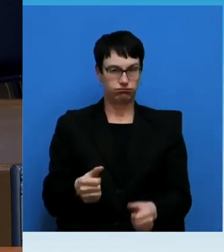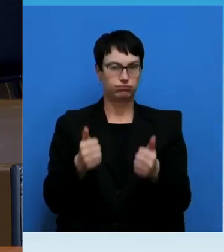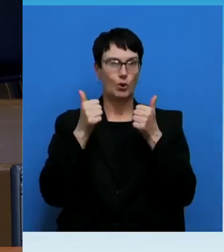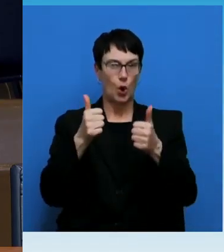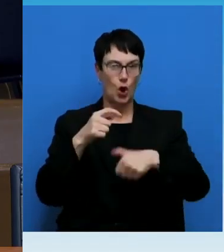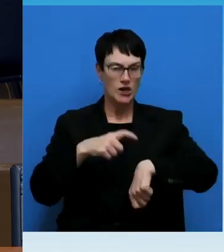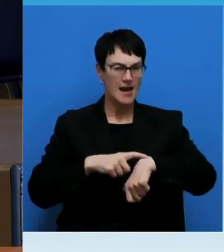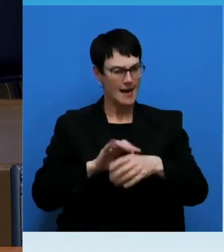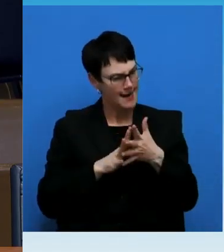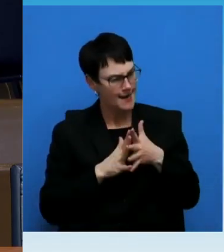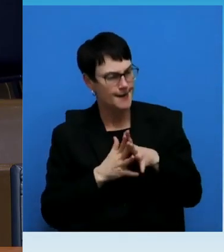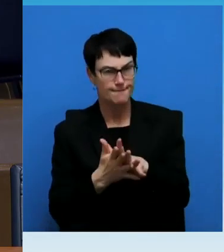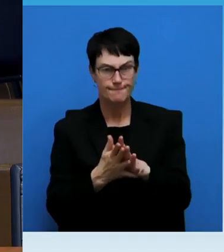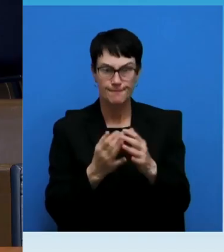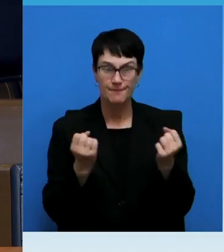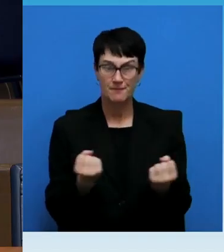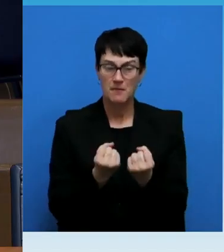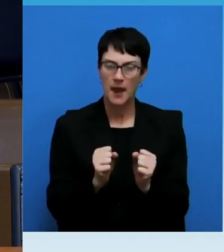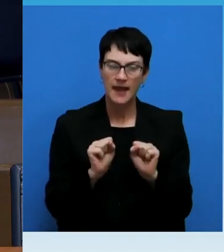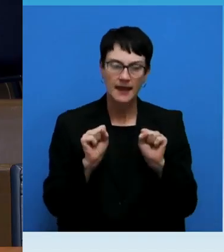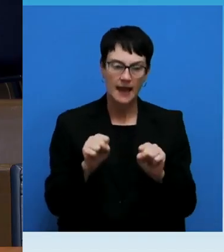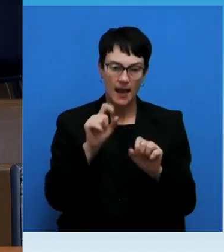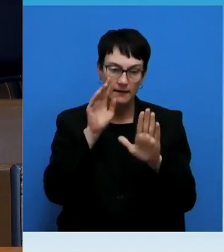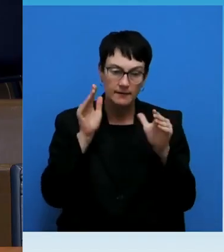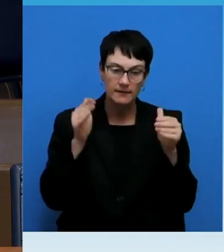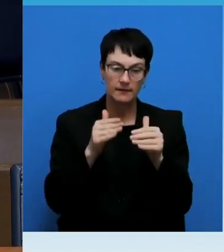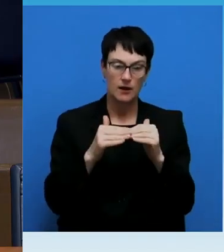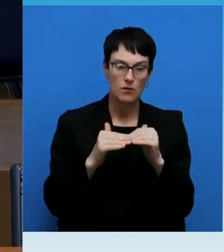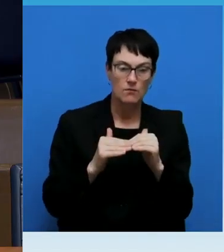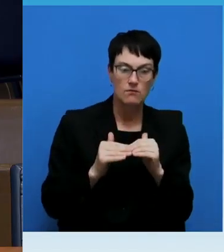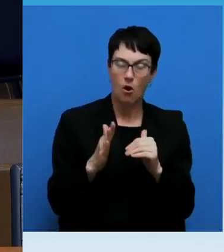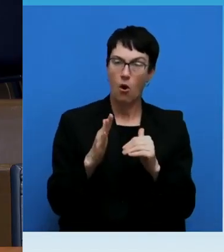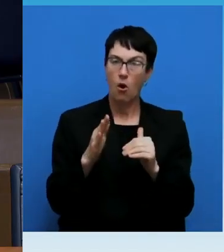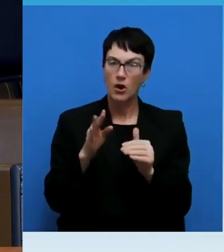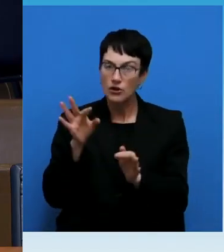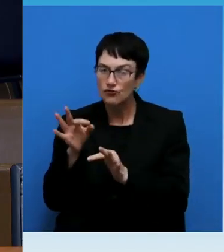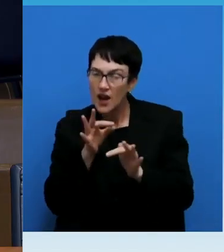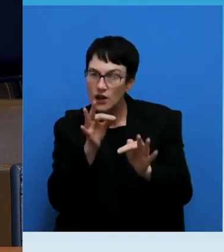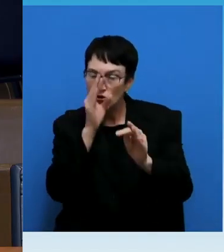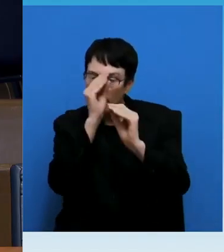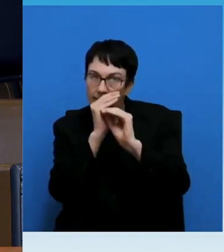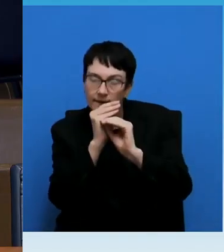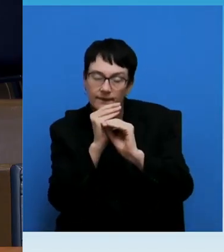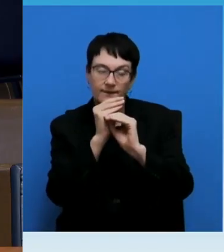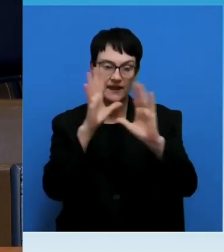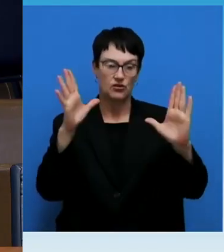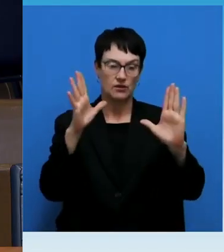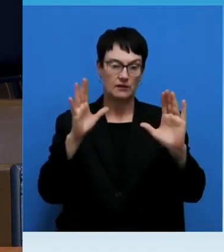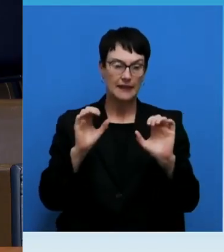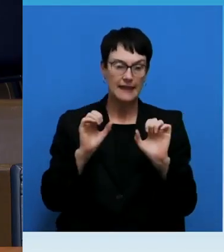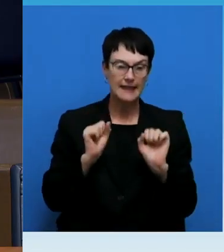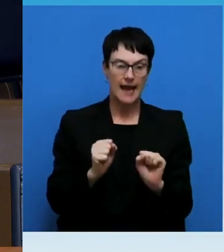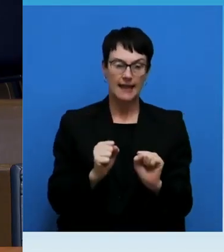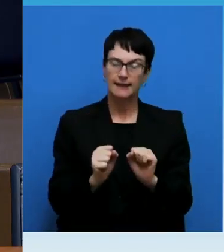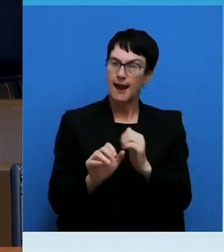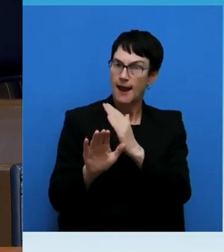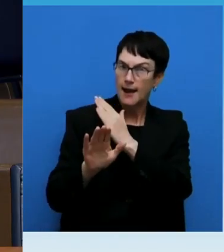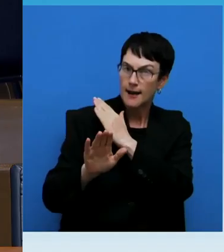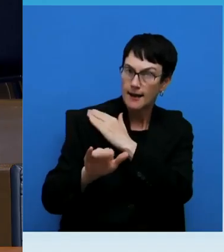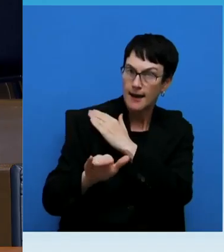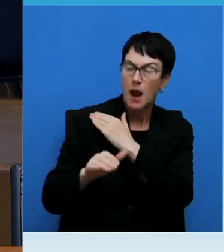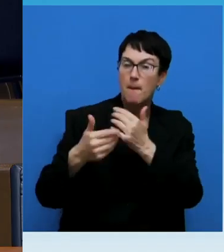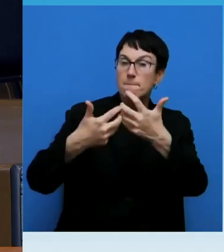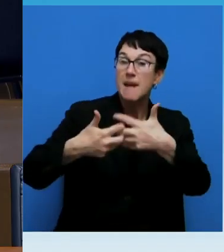mechanisms, and a deliberate focus on country-level impact. We particularly welcome its emphasis on disability data and